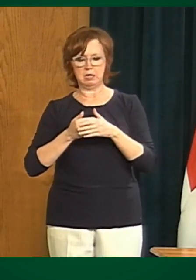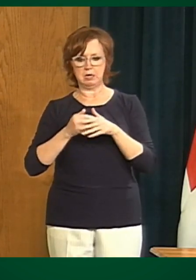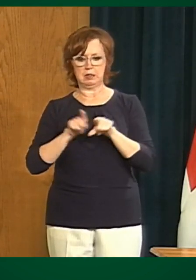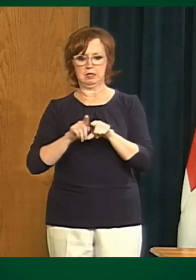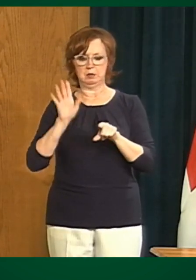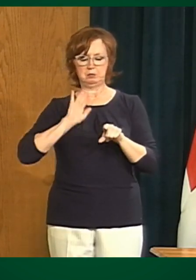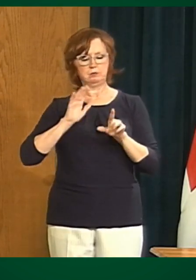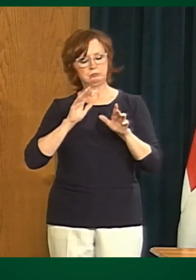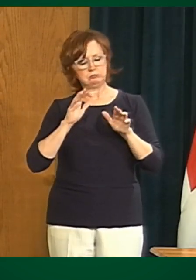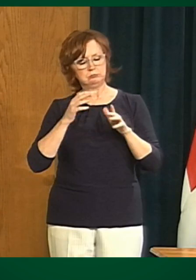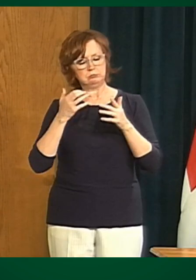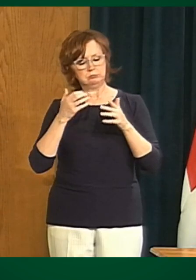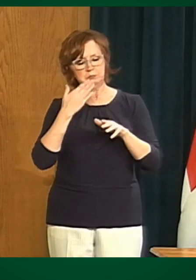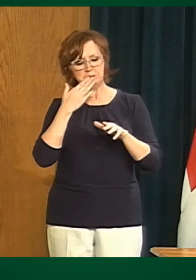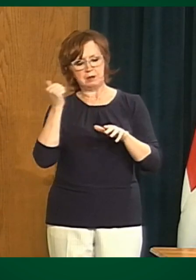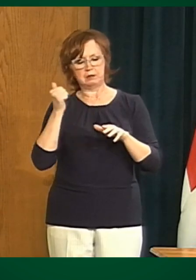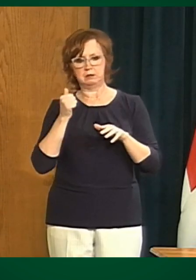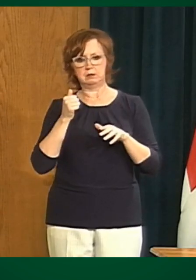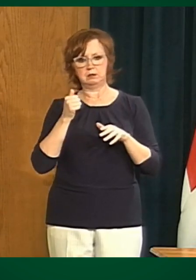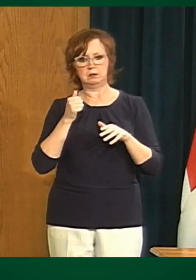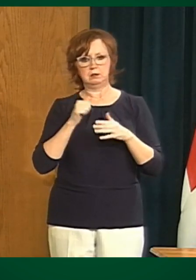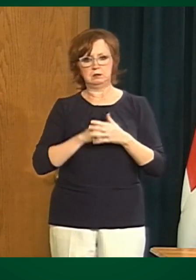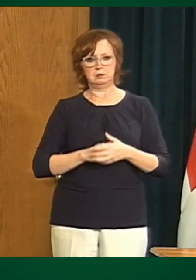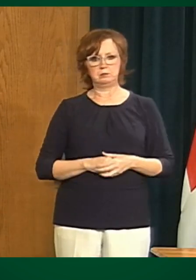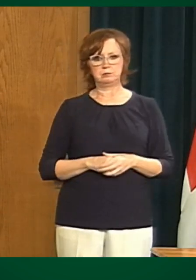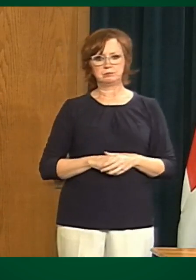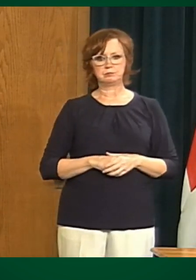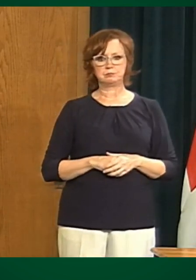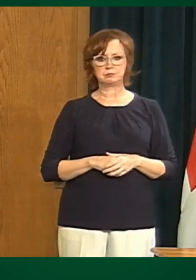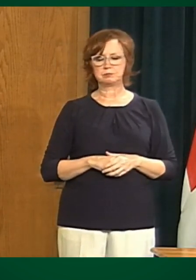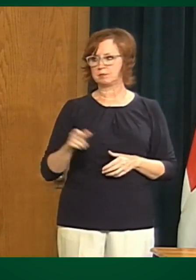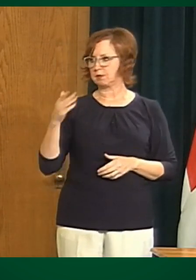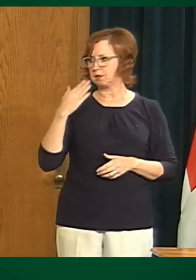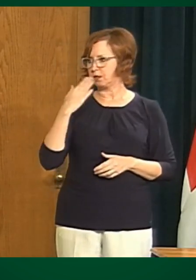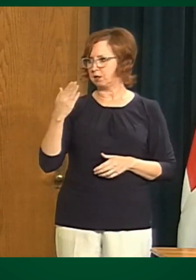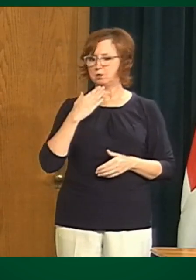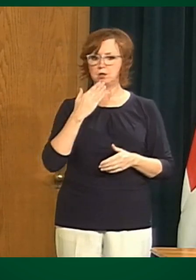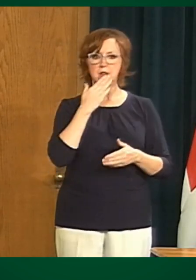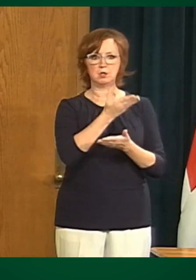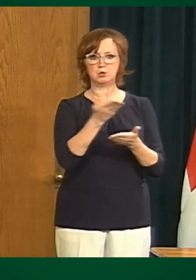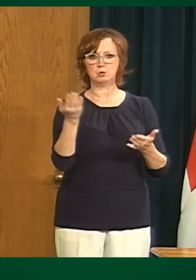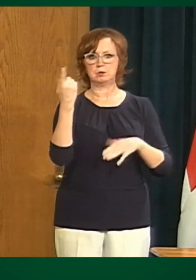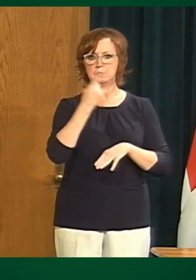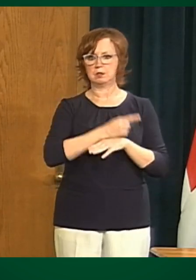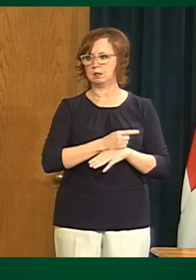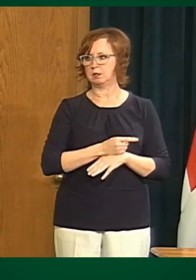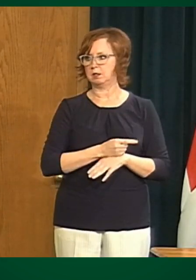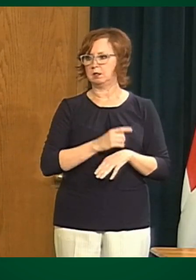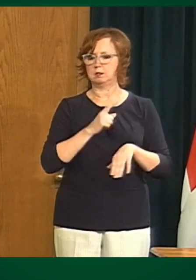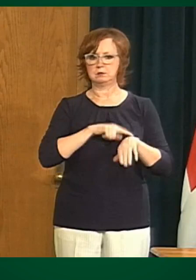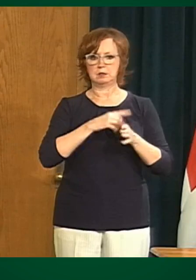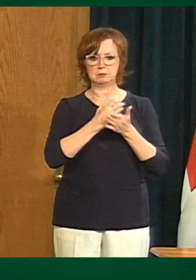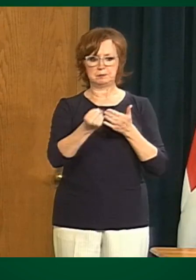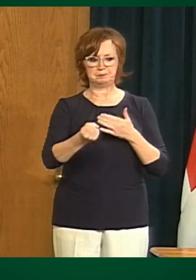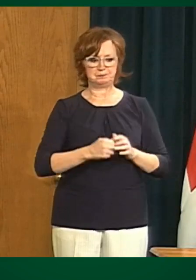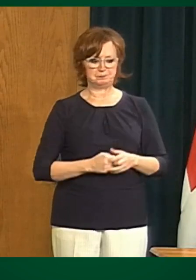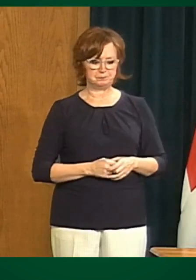for is very, very different than where we were just 2 months ago. Thanks very much for joining us today, everyone. That concludes our time.